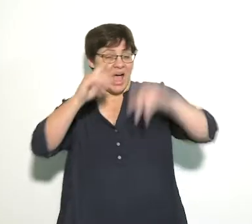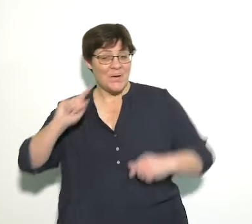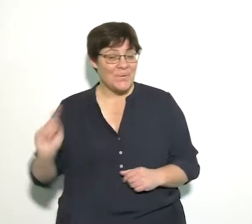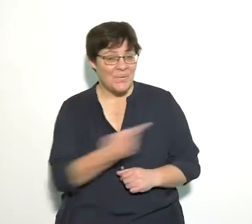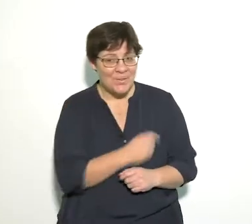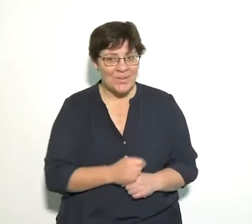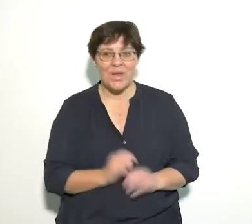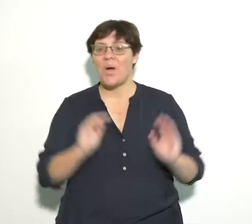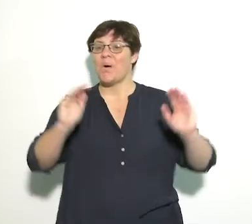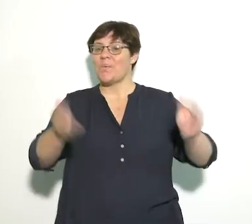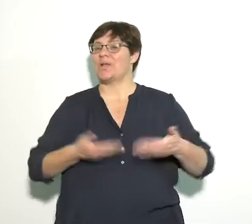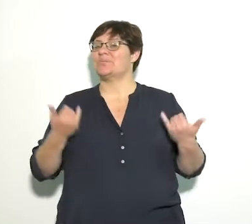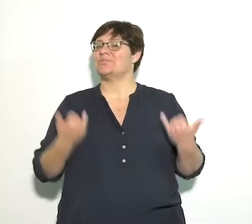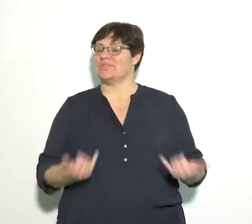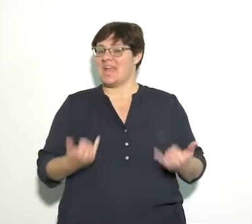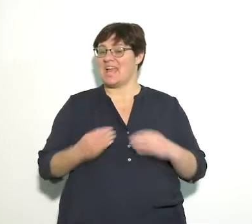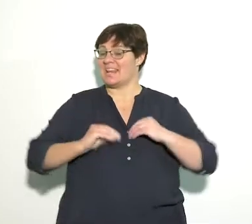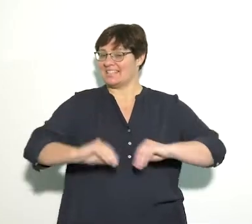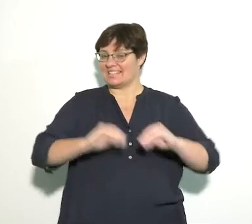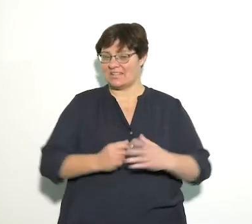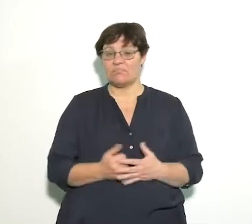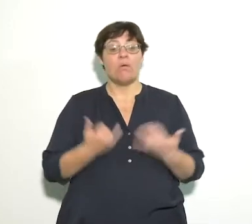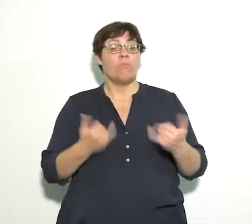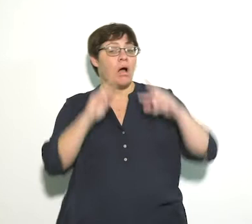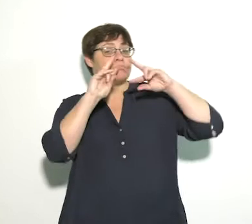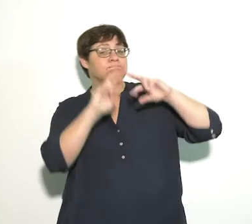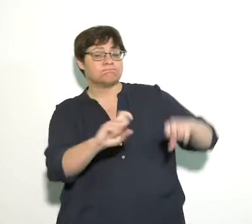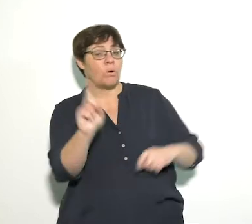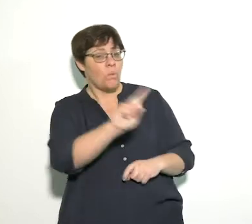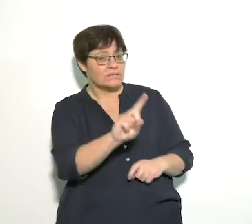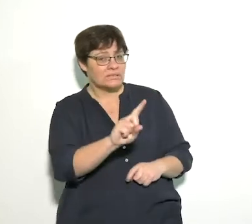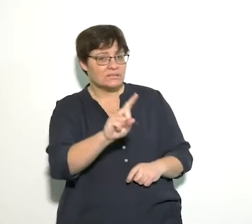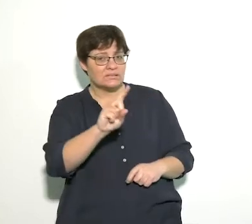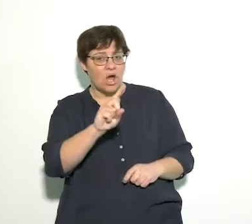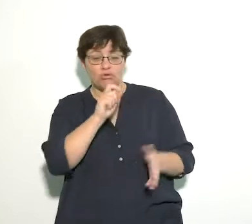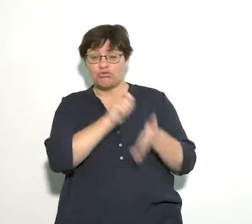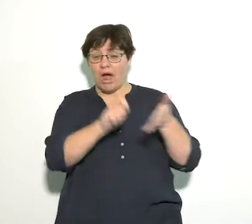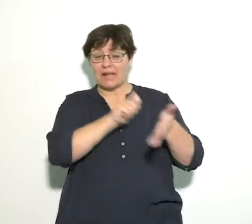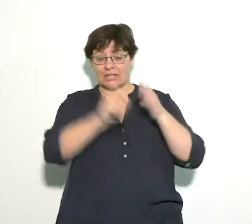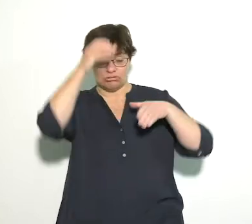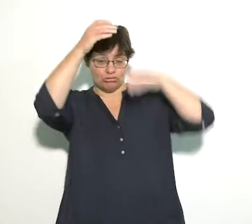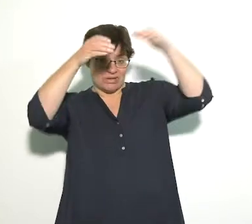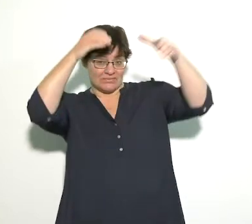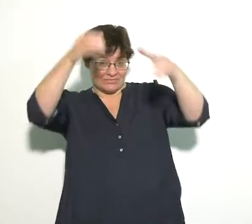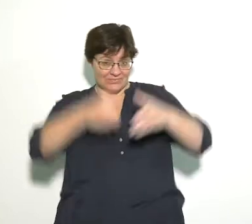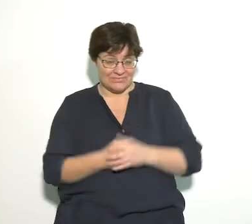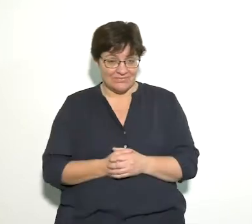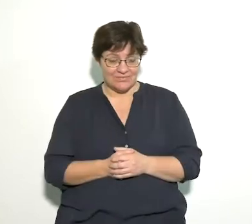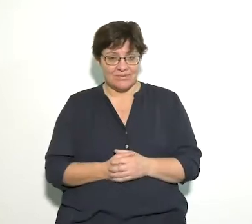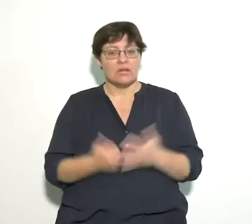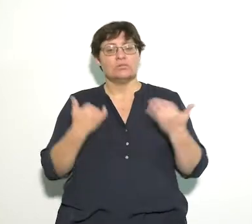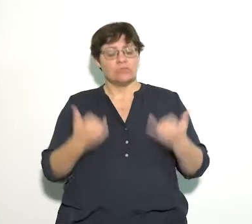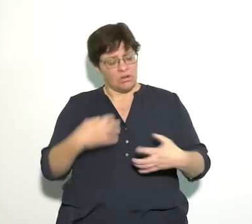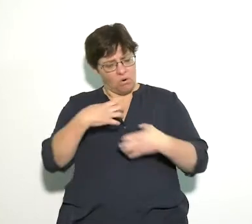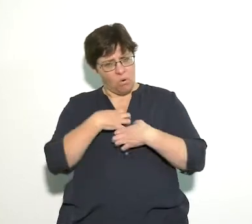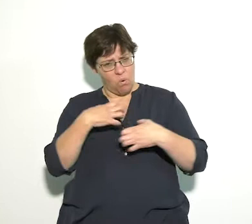Hello everybody, welcome to today's episode where we'll be exploring creative writing. Today we